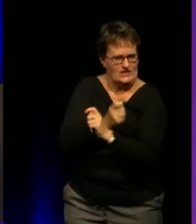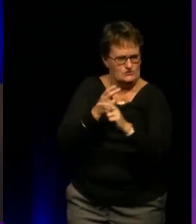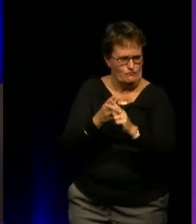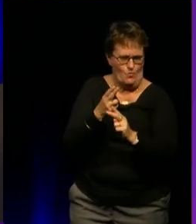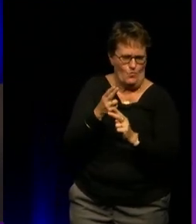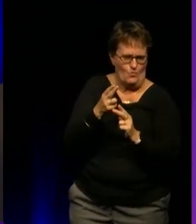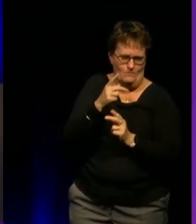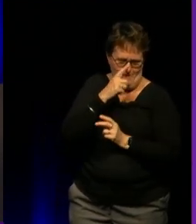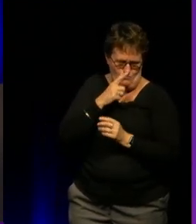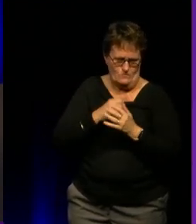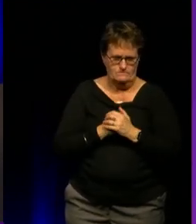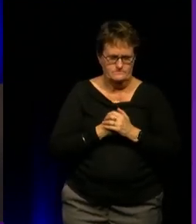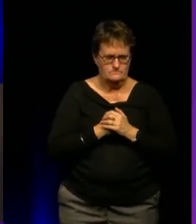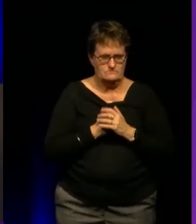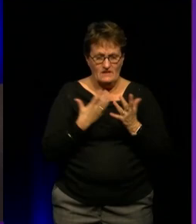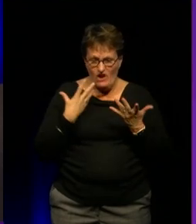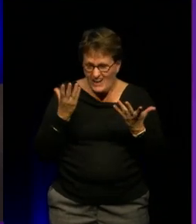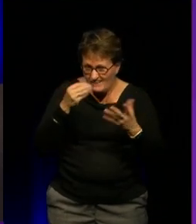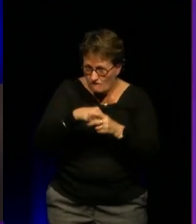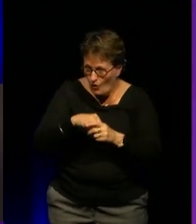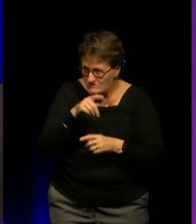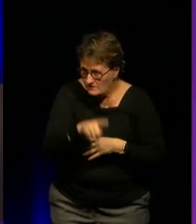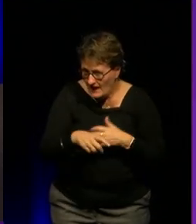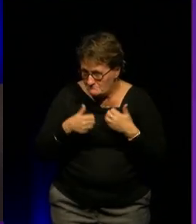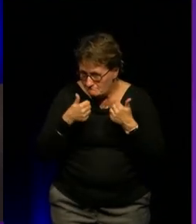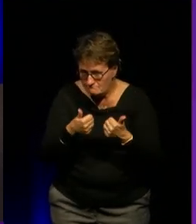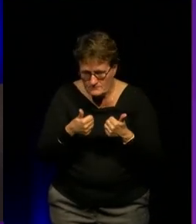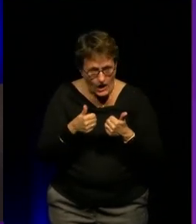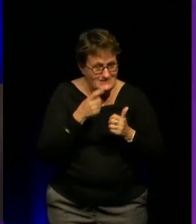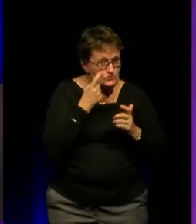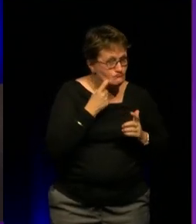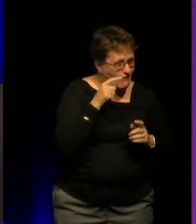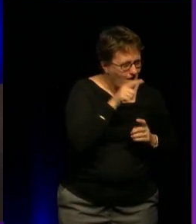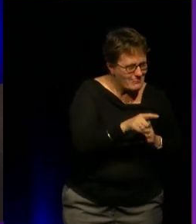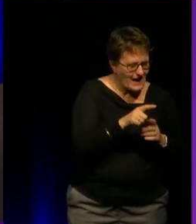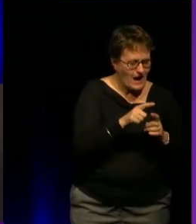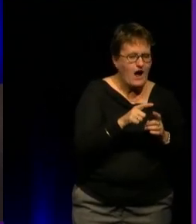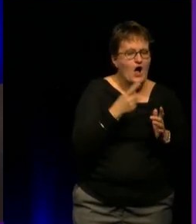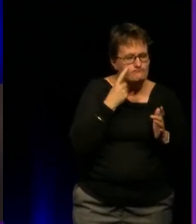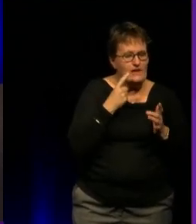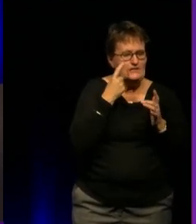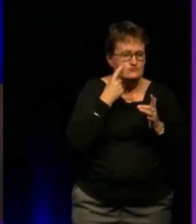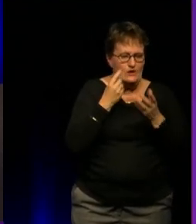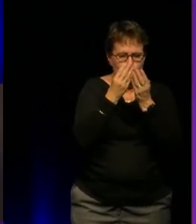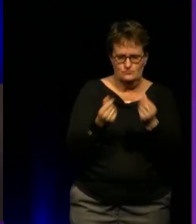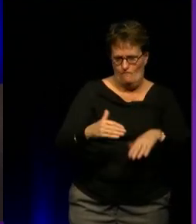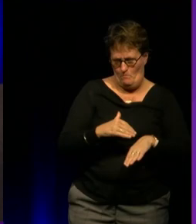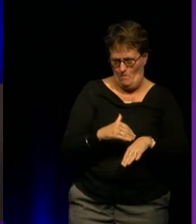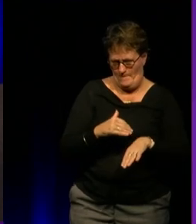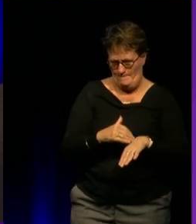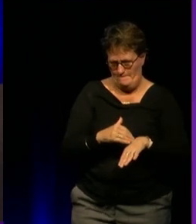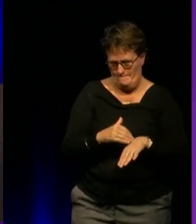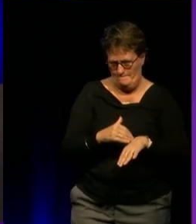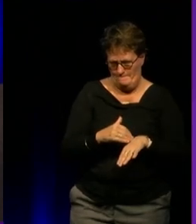get lumped into that, then that's great. Mm. But I definitely didn't set out for that. I set out to solve a problem and to